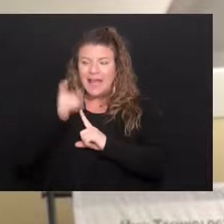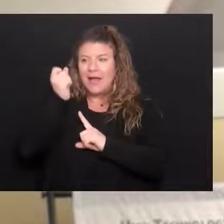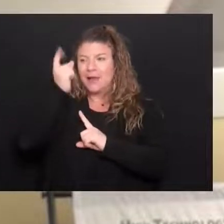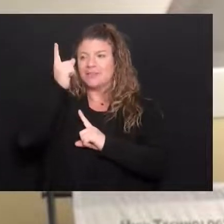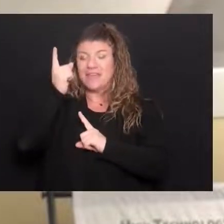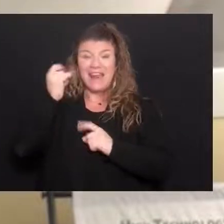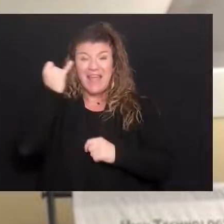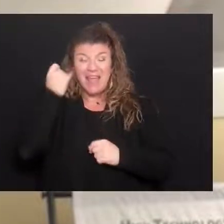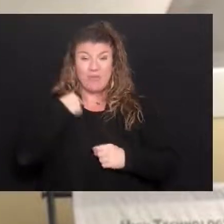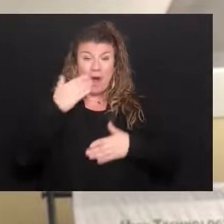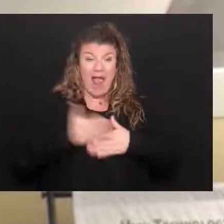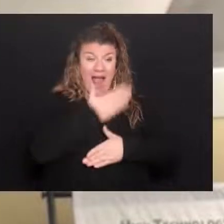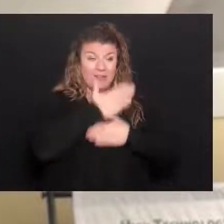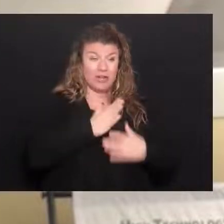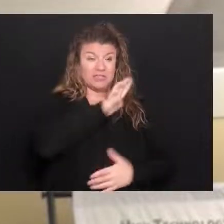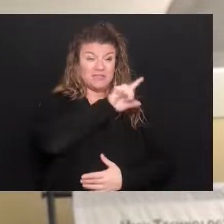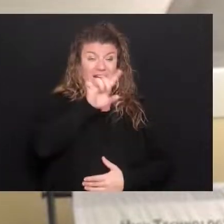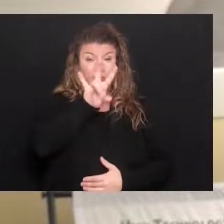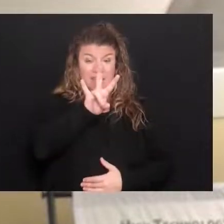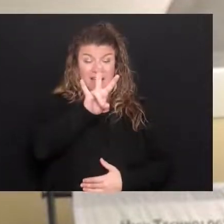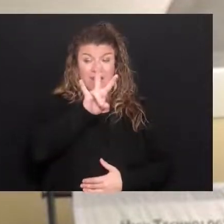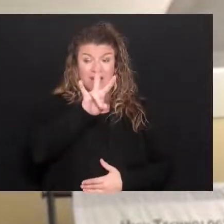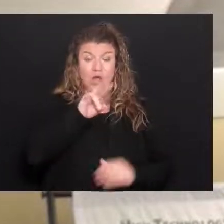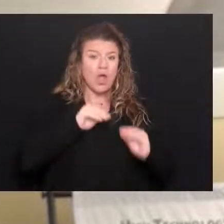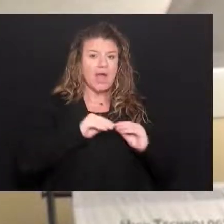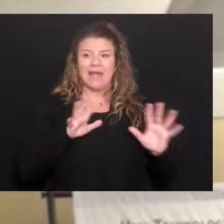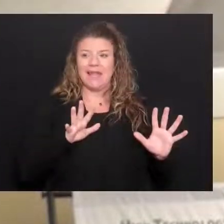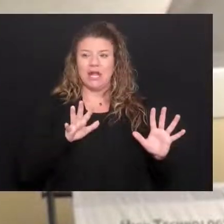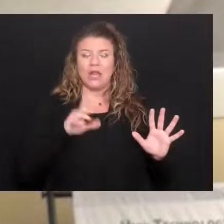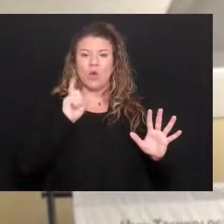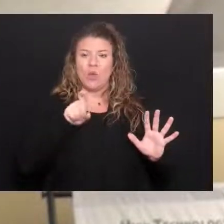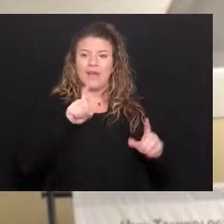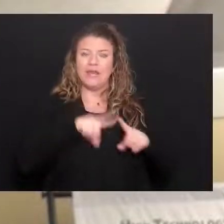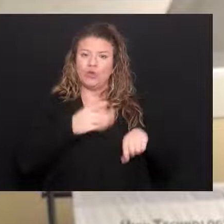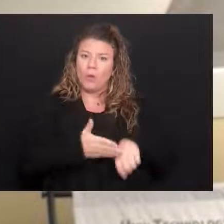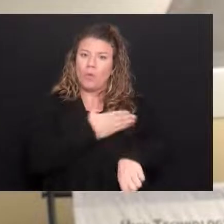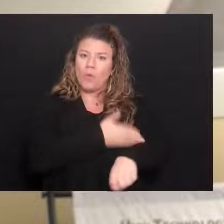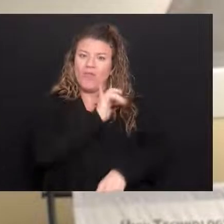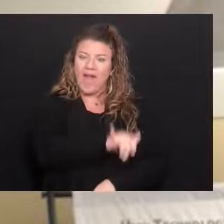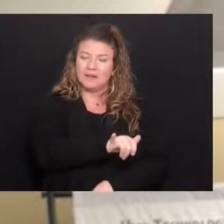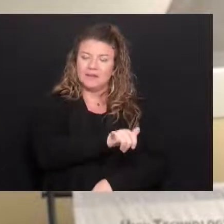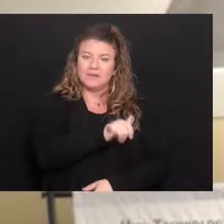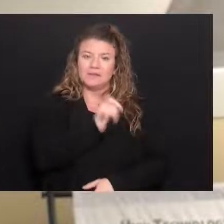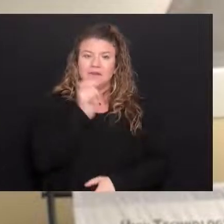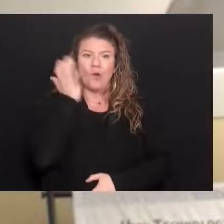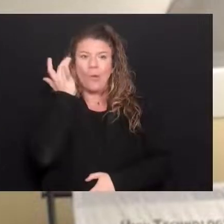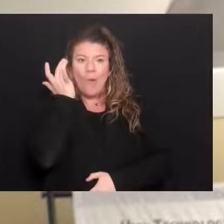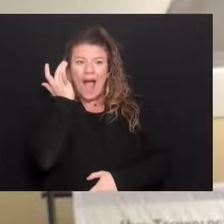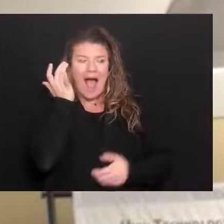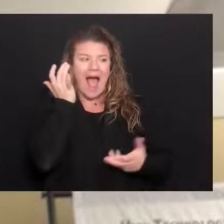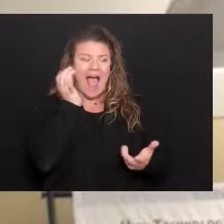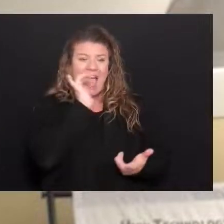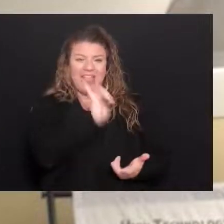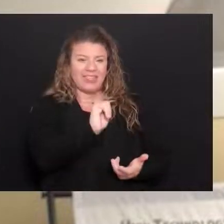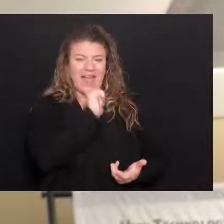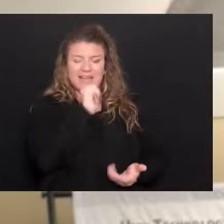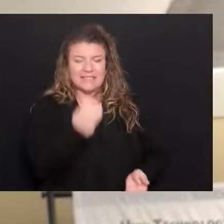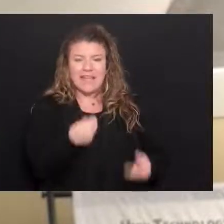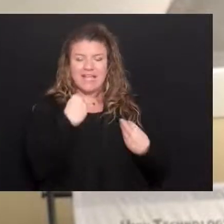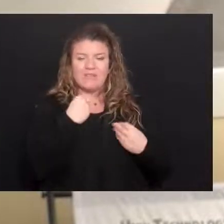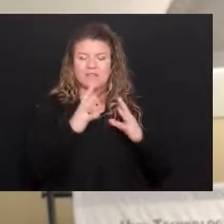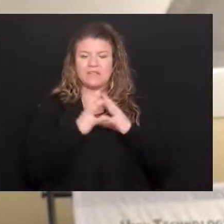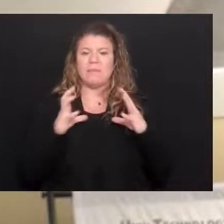to 7, then clearly we need to improve upon that, because it doesn't provide us as